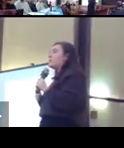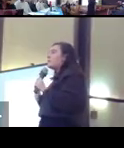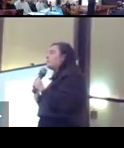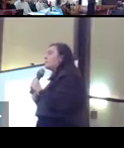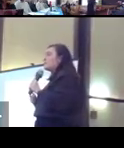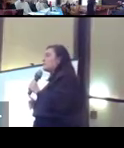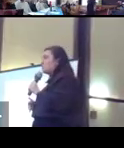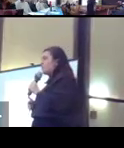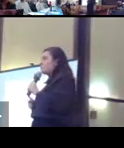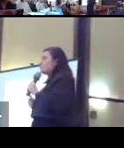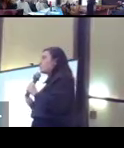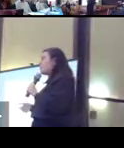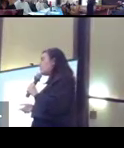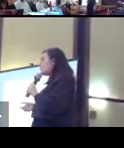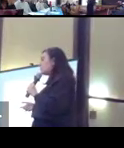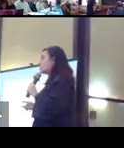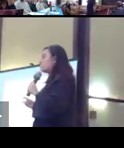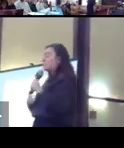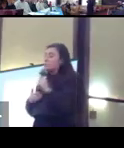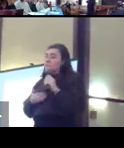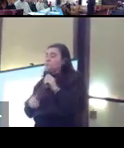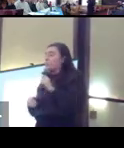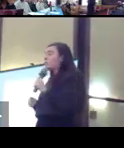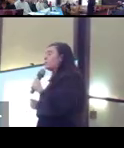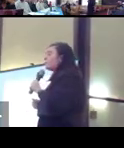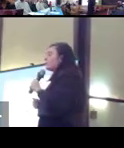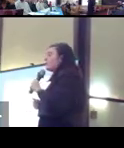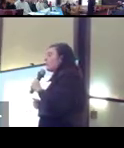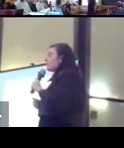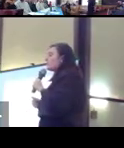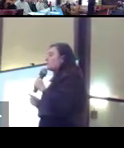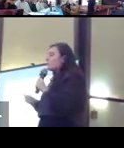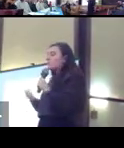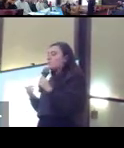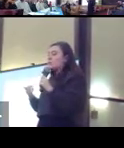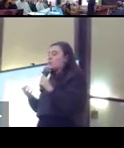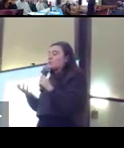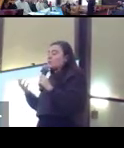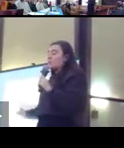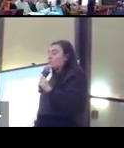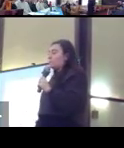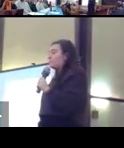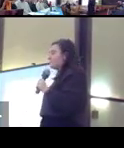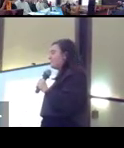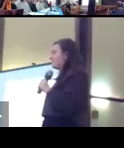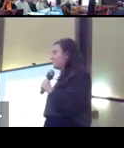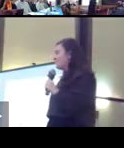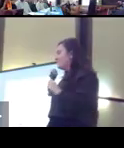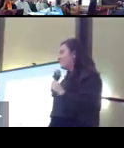with existing land use, proposed land use, we'll finish with and also keeping.